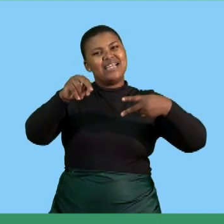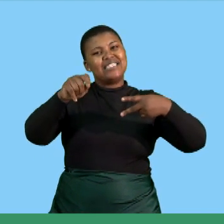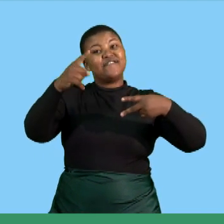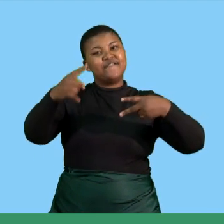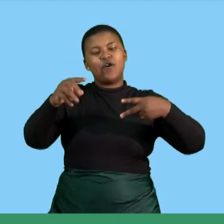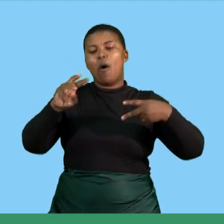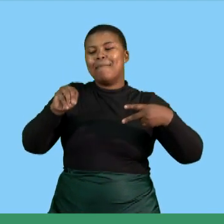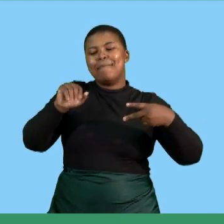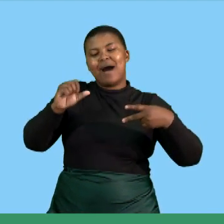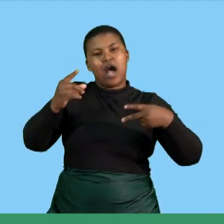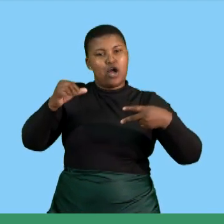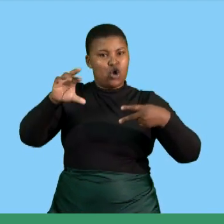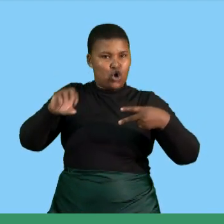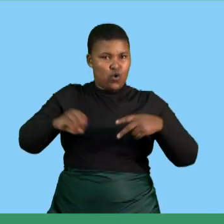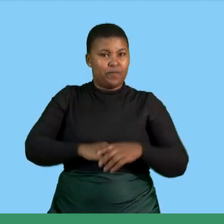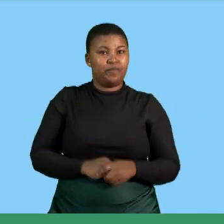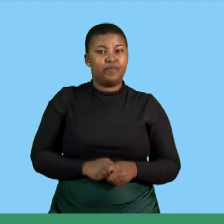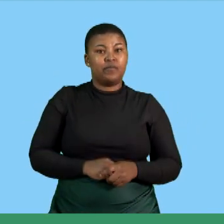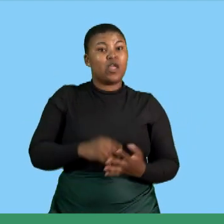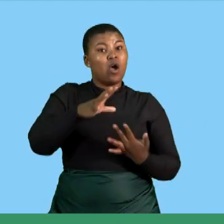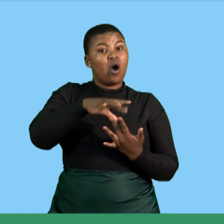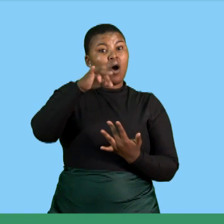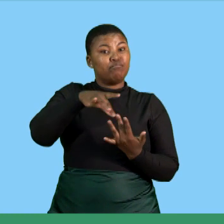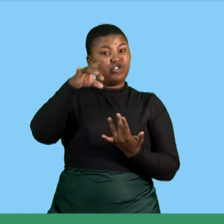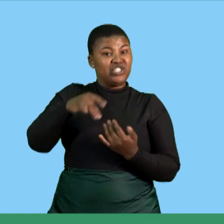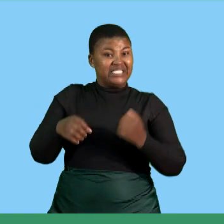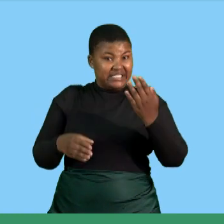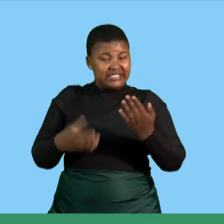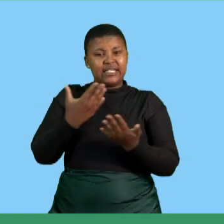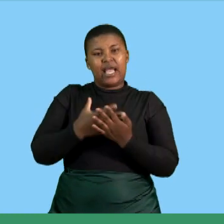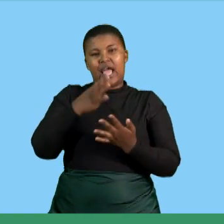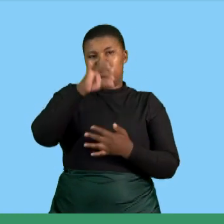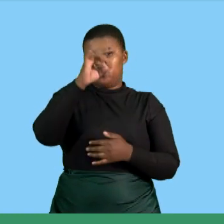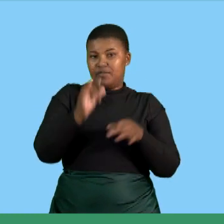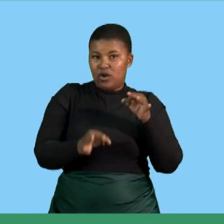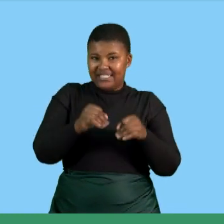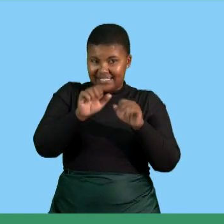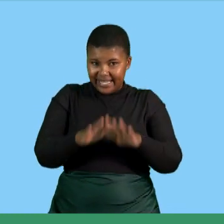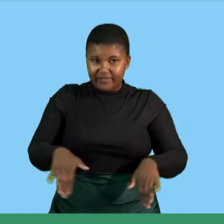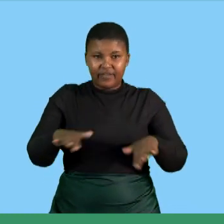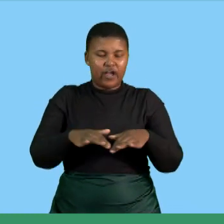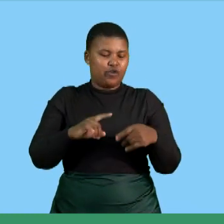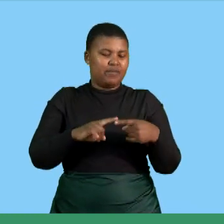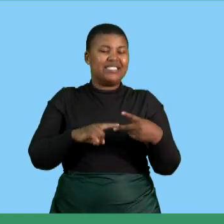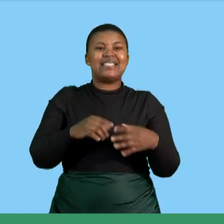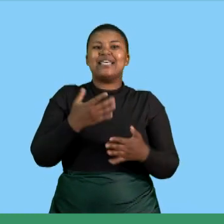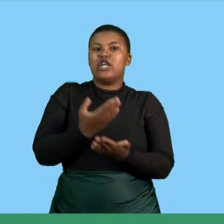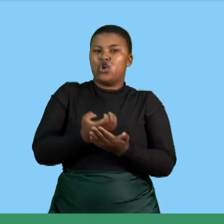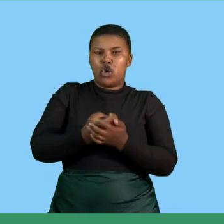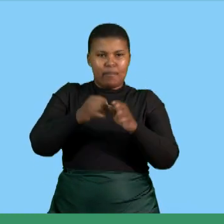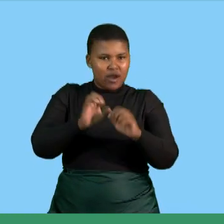environment. So there is our options. It can either be political environment, economic